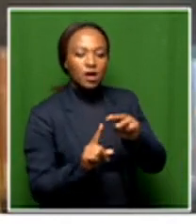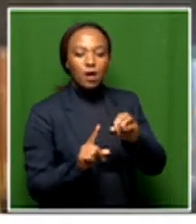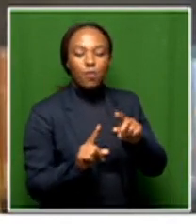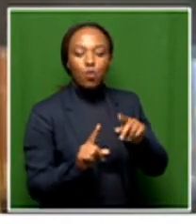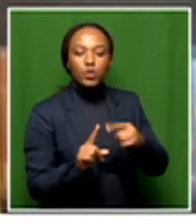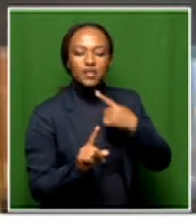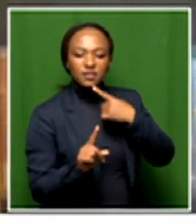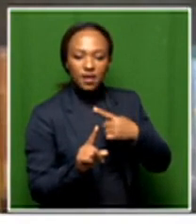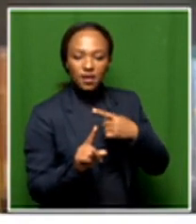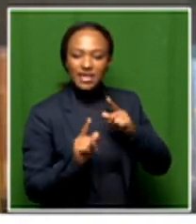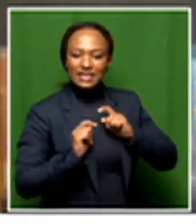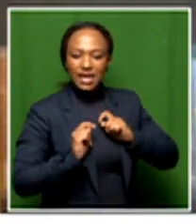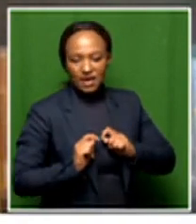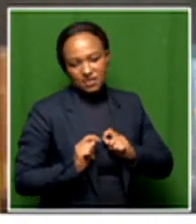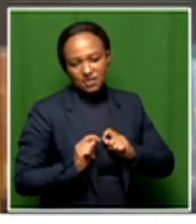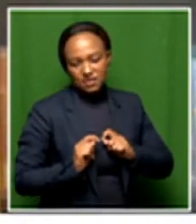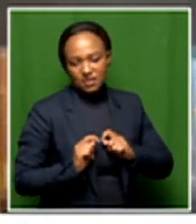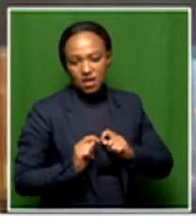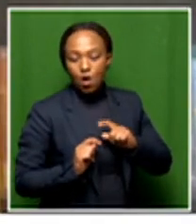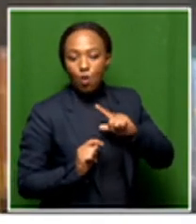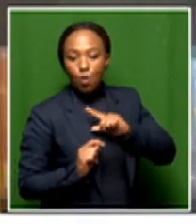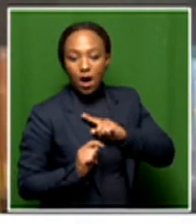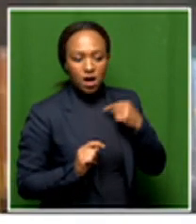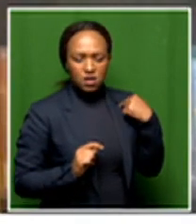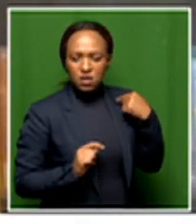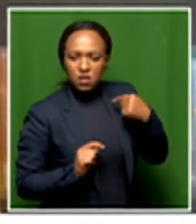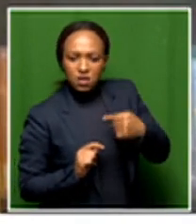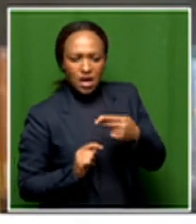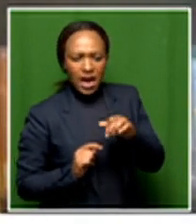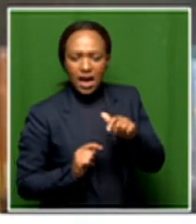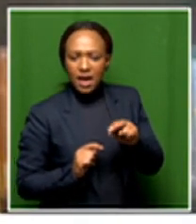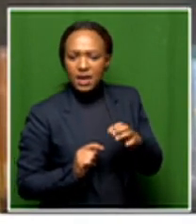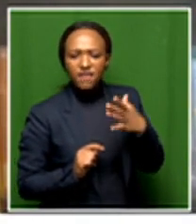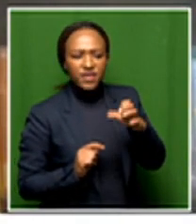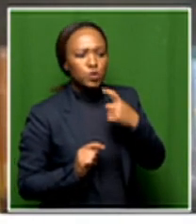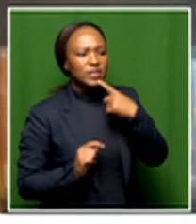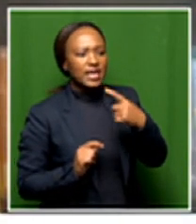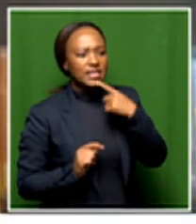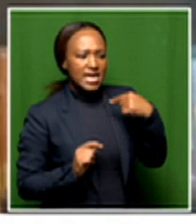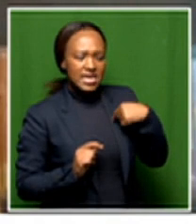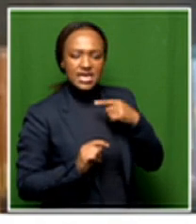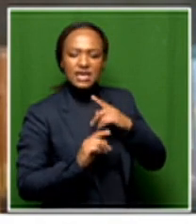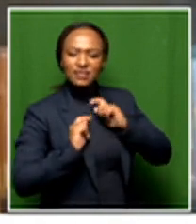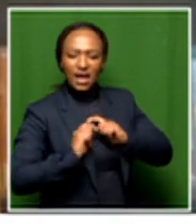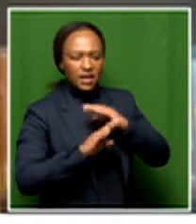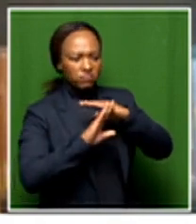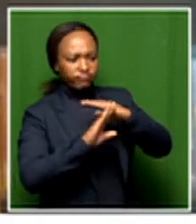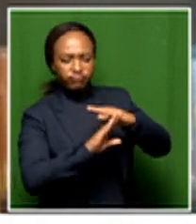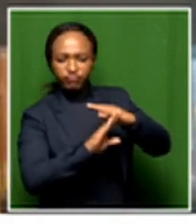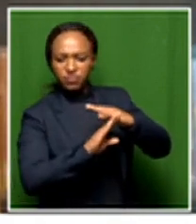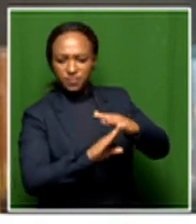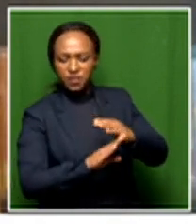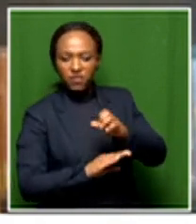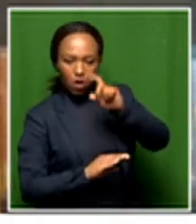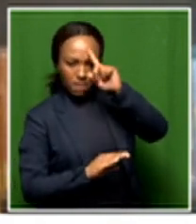of defending what Helen Zille has been saying about black people. Now, you tell me if